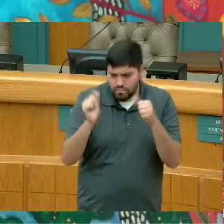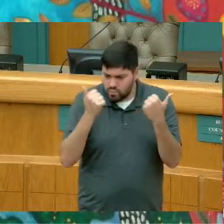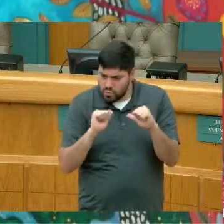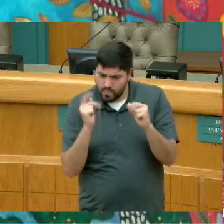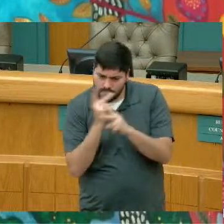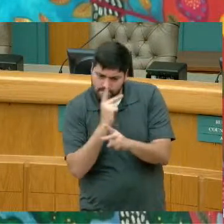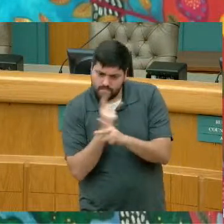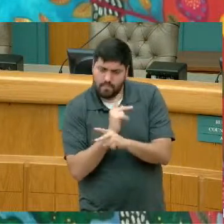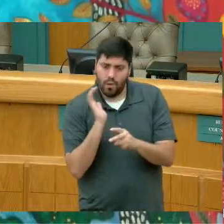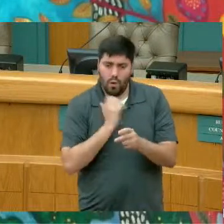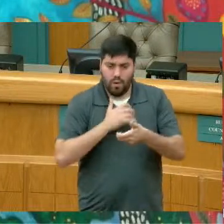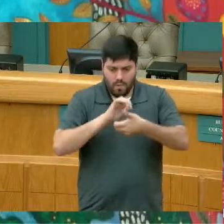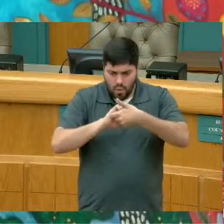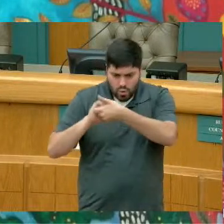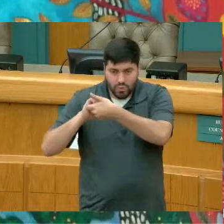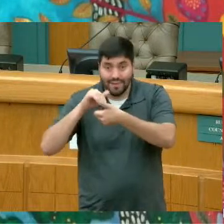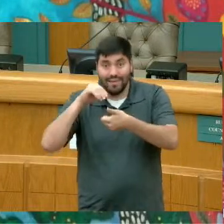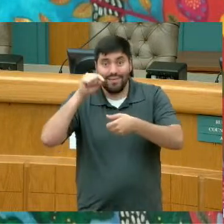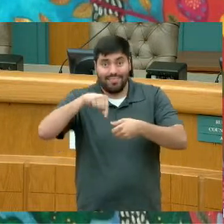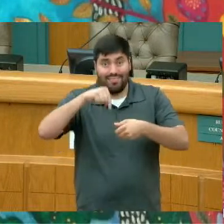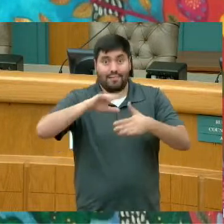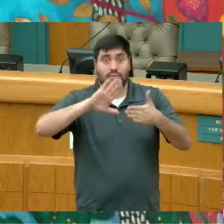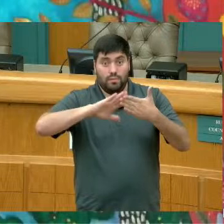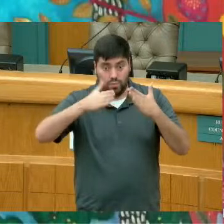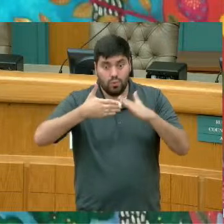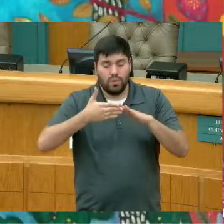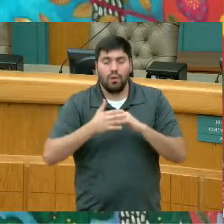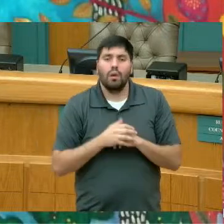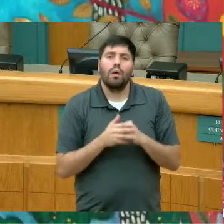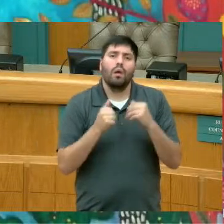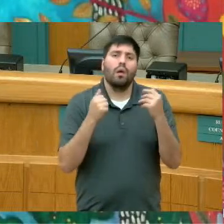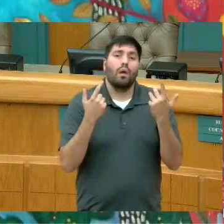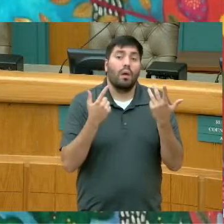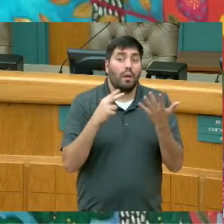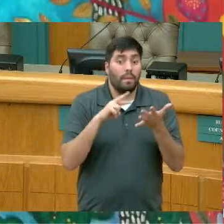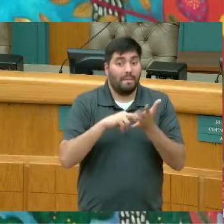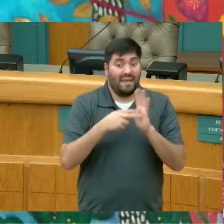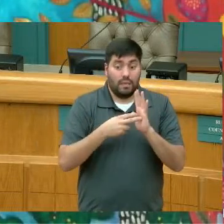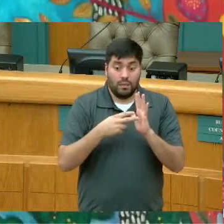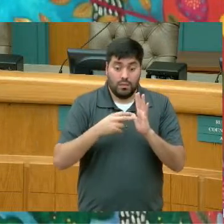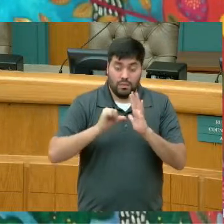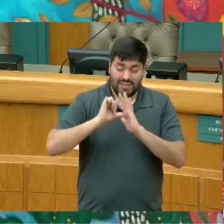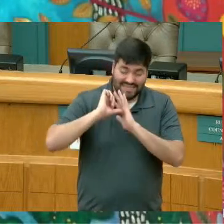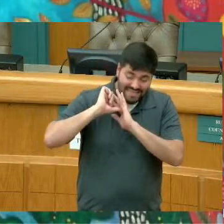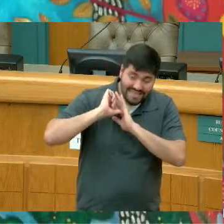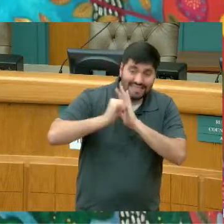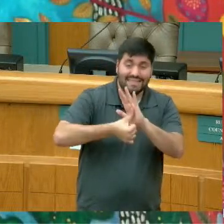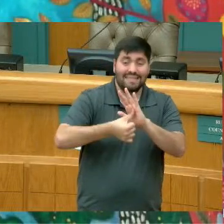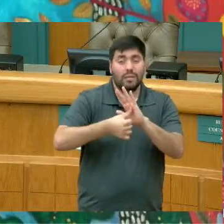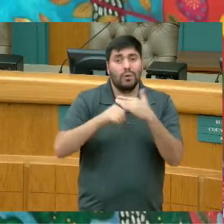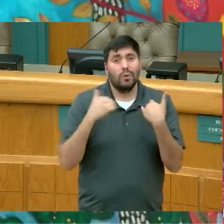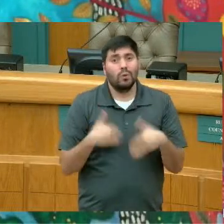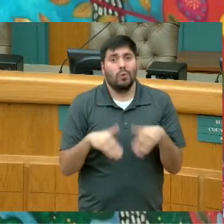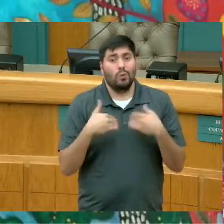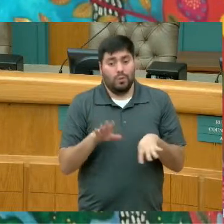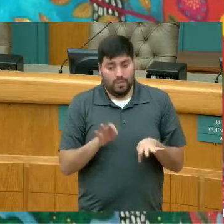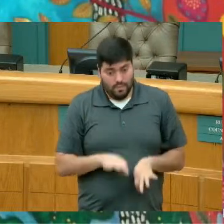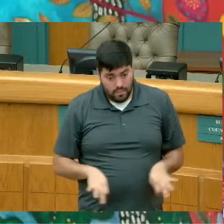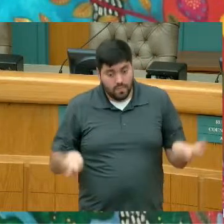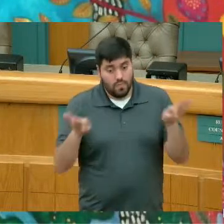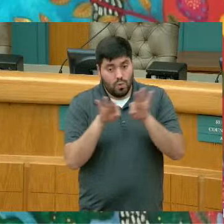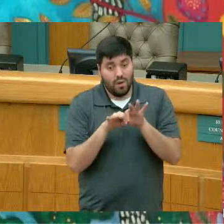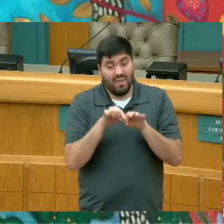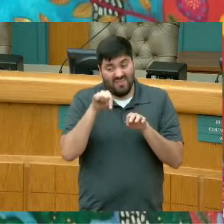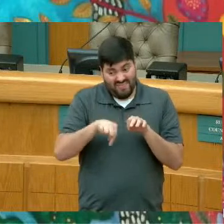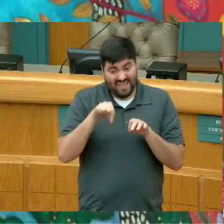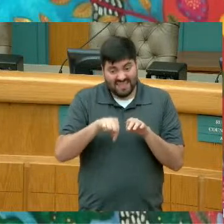working with our partners in this community. And I can't tell you how important it is to me to be